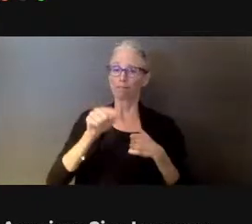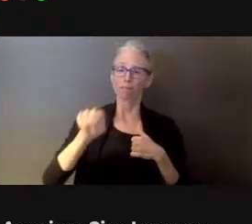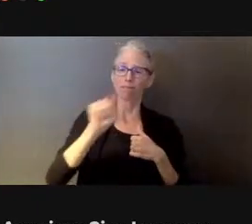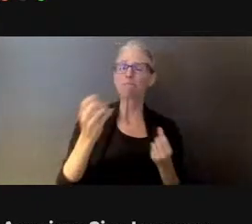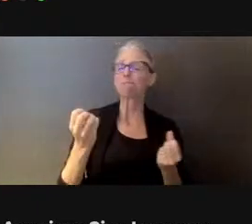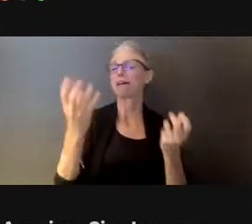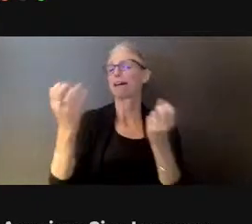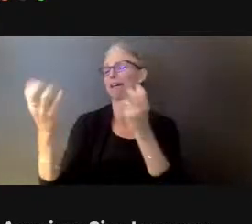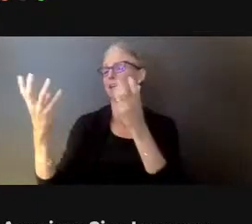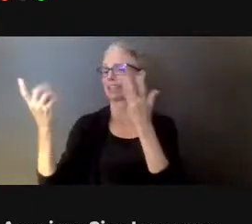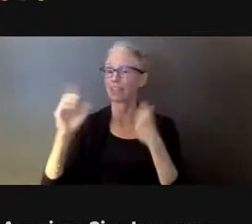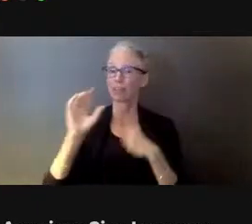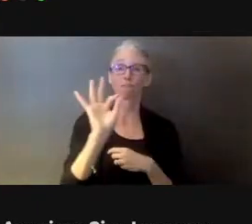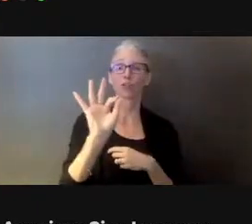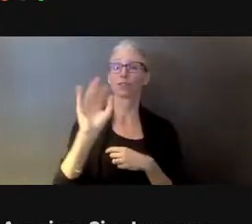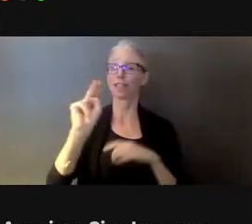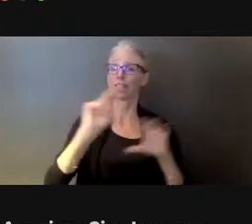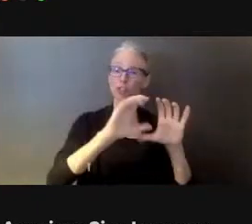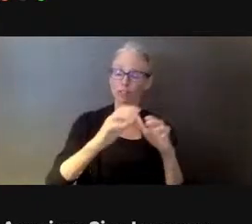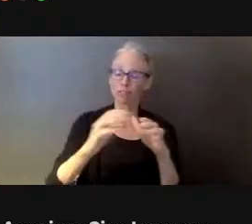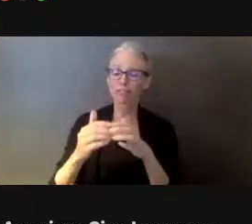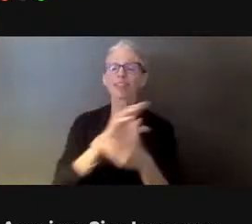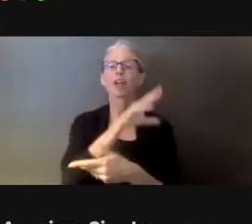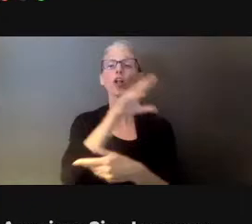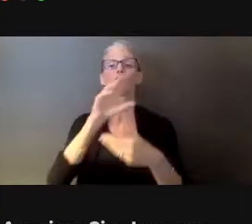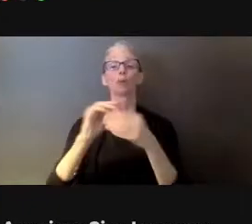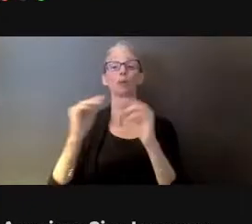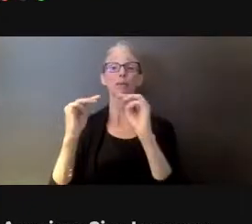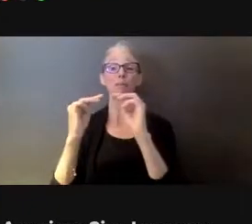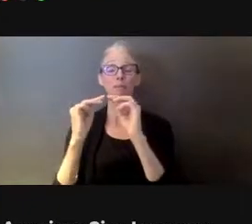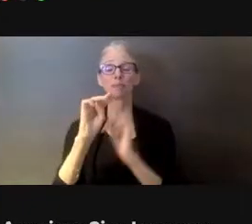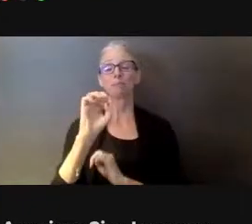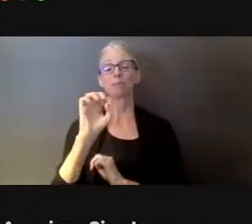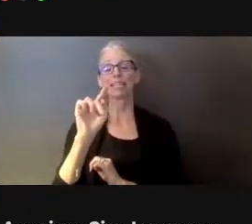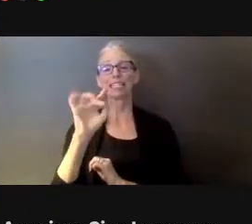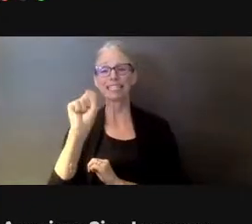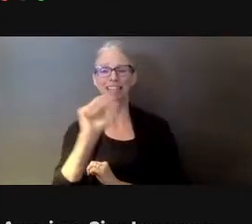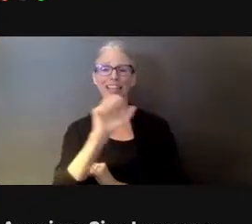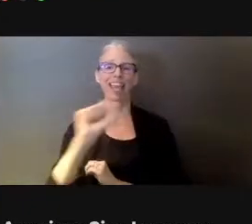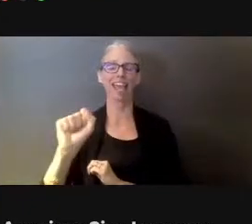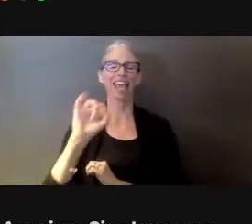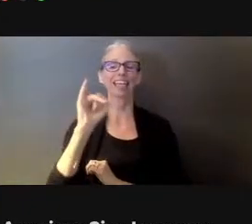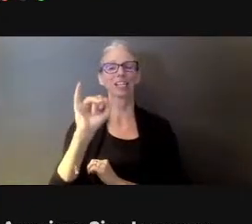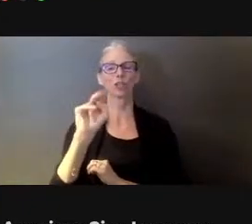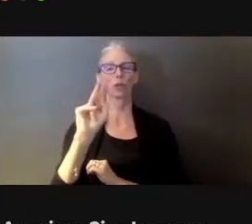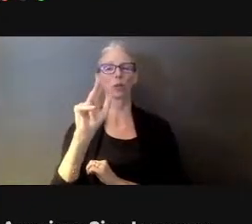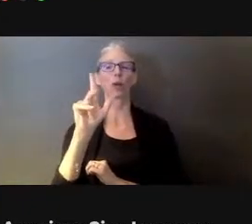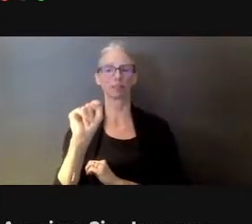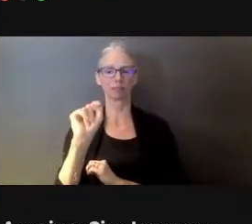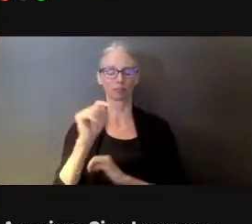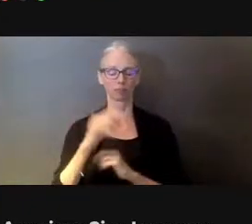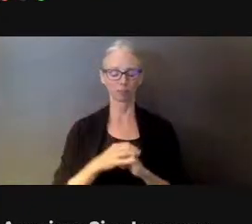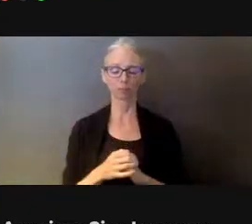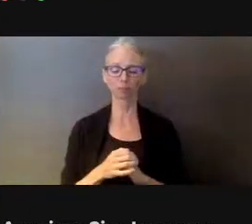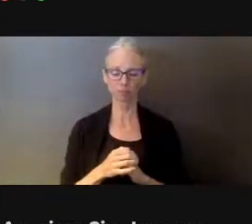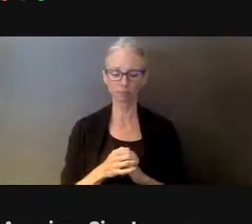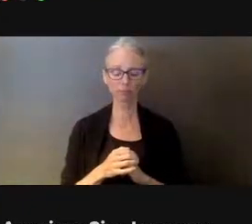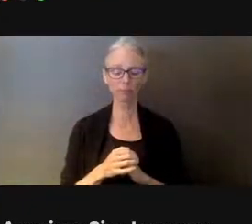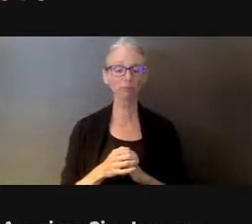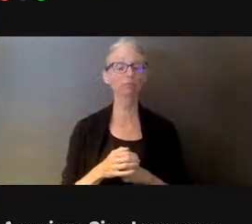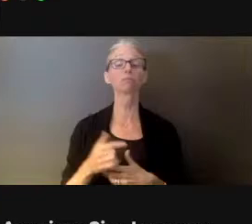peoples. As settlers and visitors on this territory, we strive in our service to understand